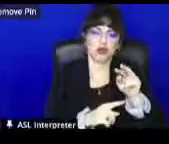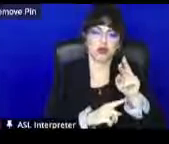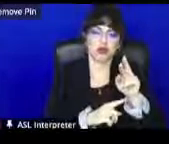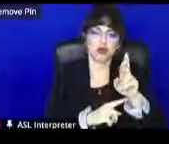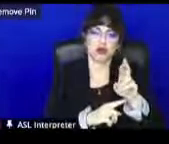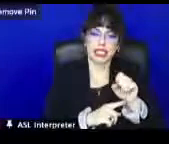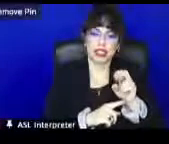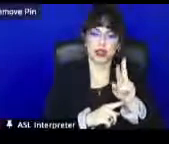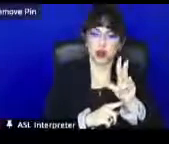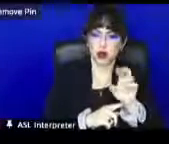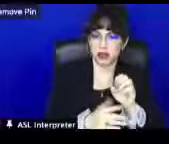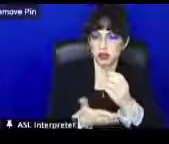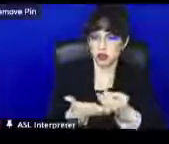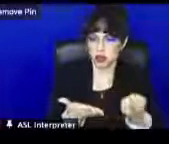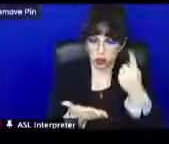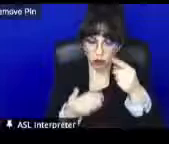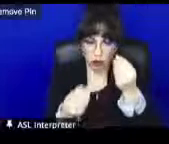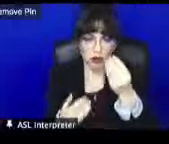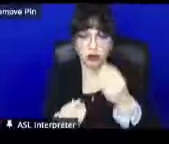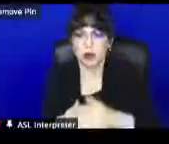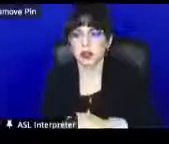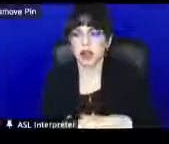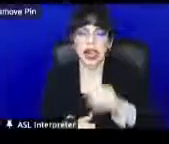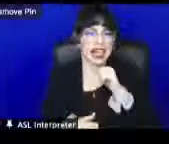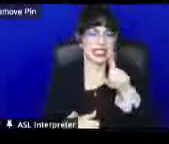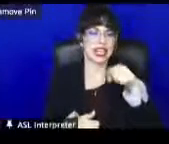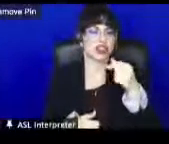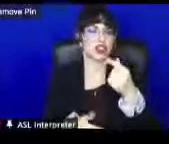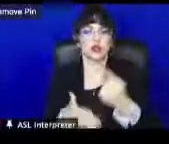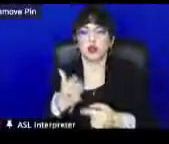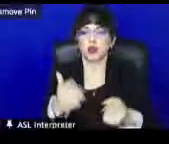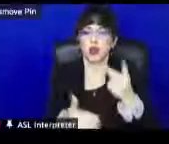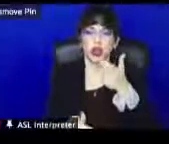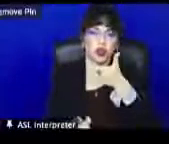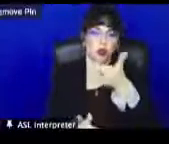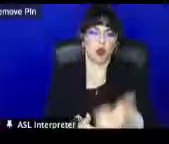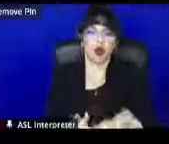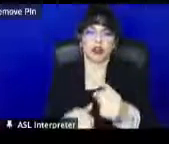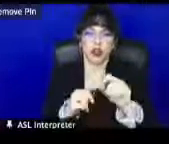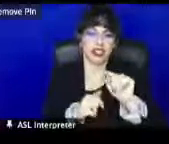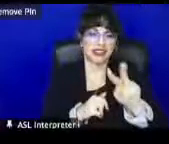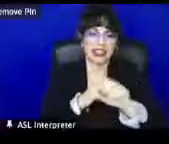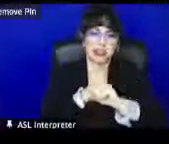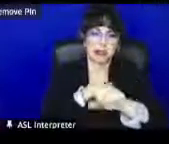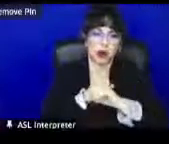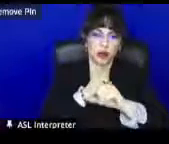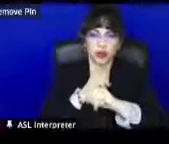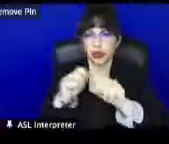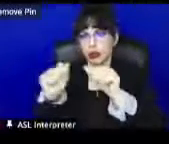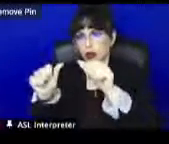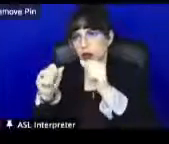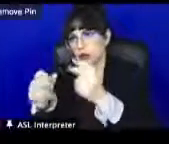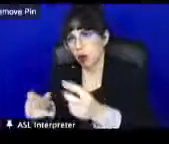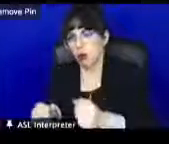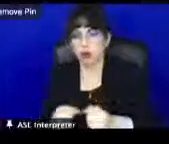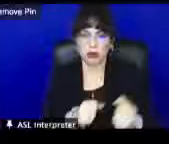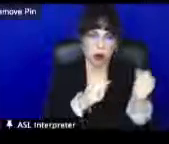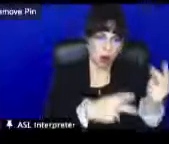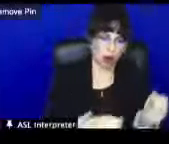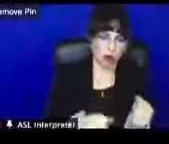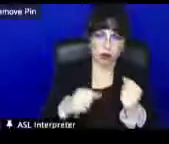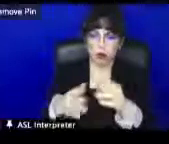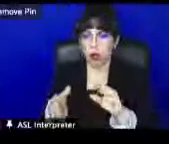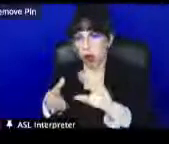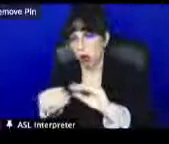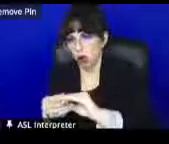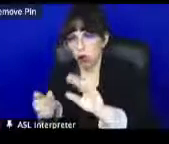out there, just what commercials you happen to see on television. And, I hearing Commissioner Fernandez,